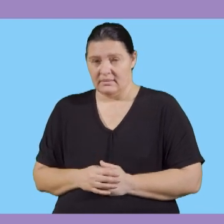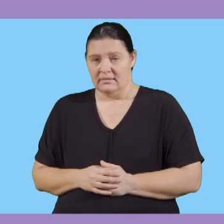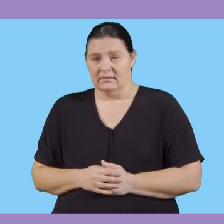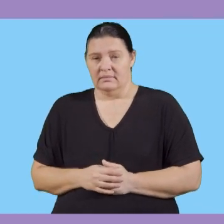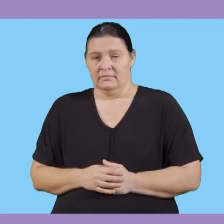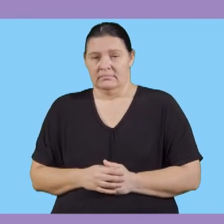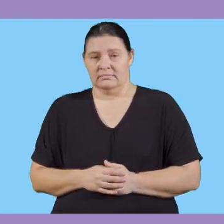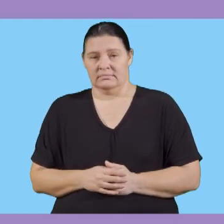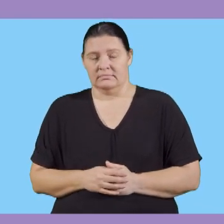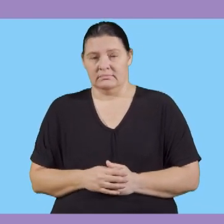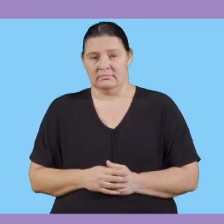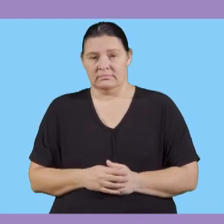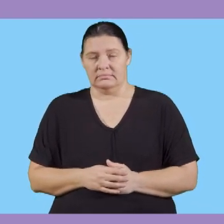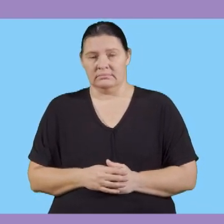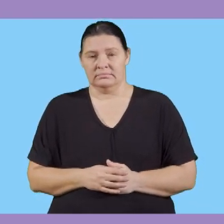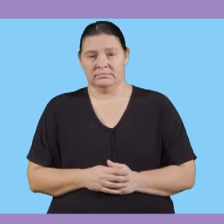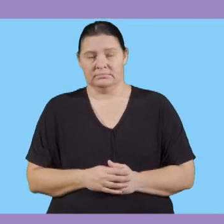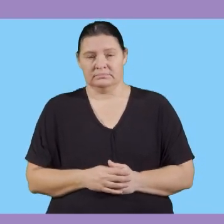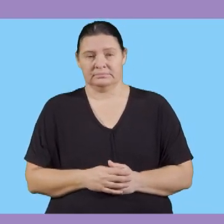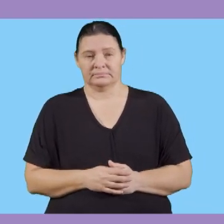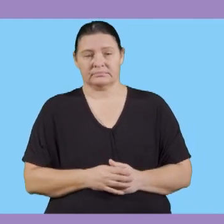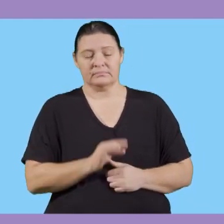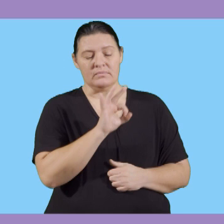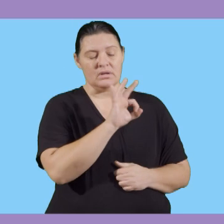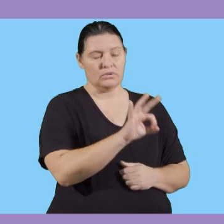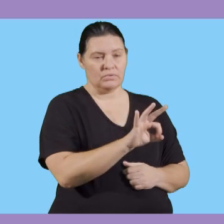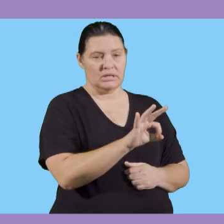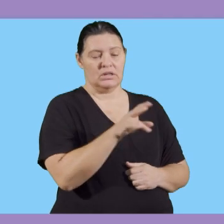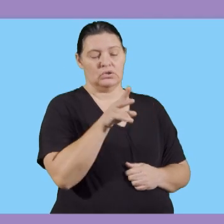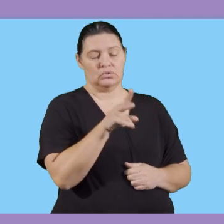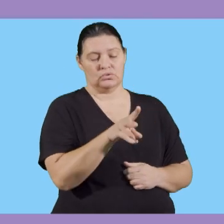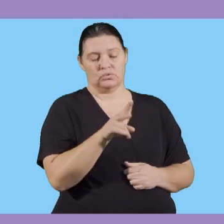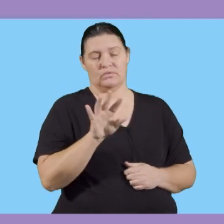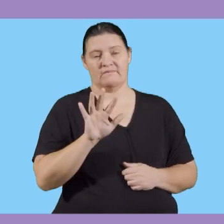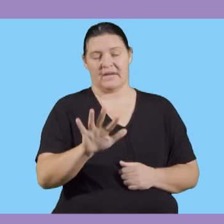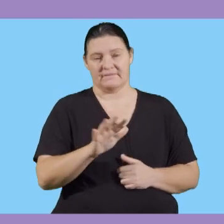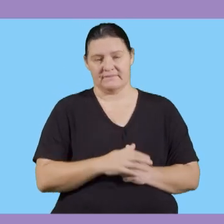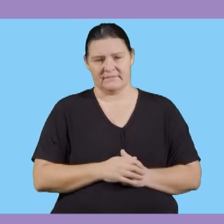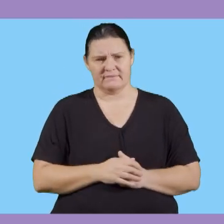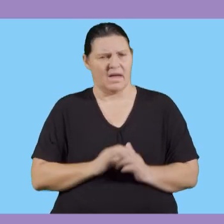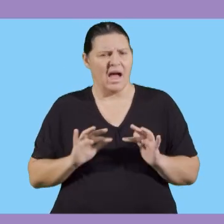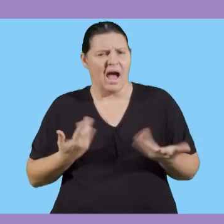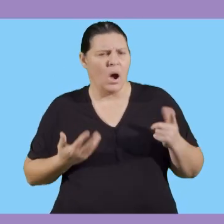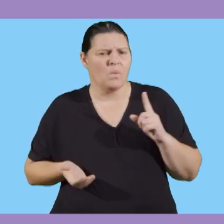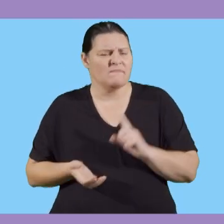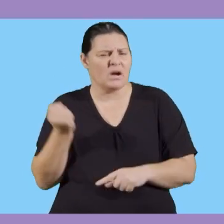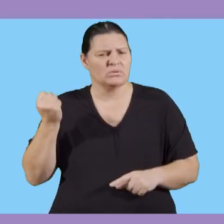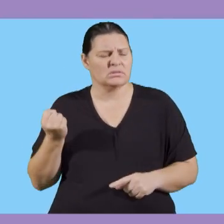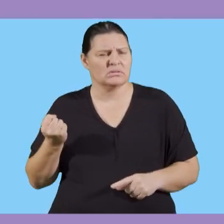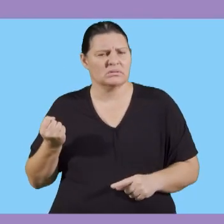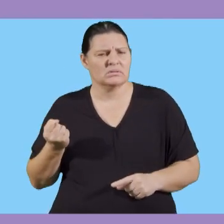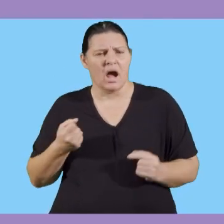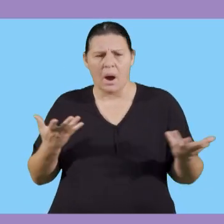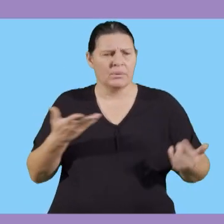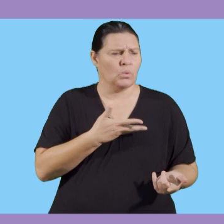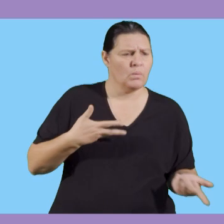females. And that ratio is 3 is to 5. Now, how do we find out how